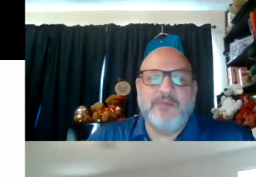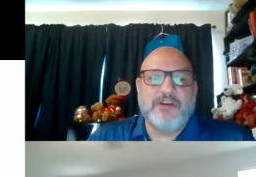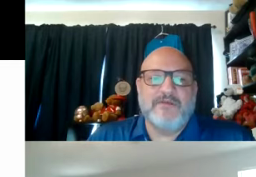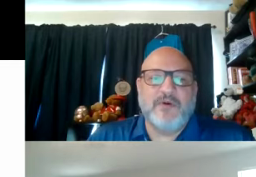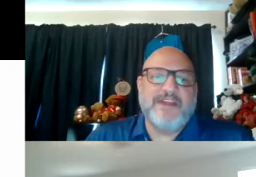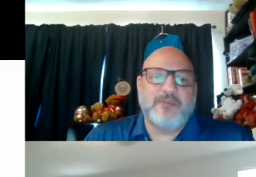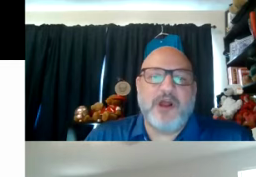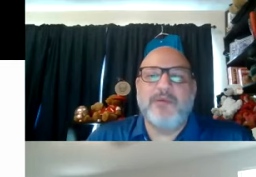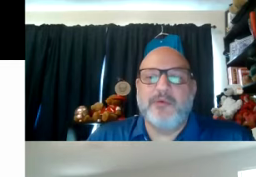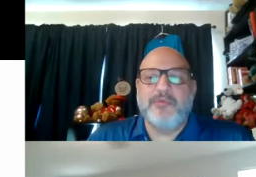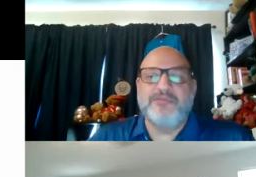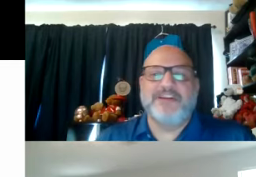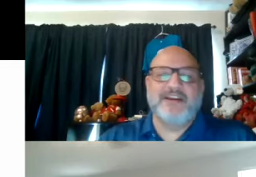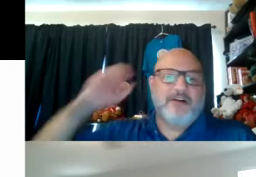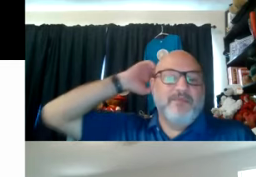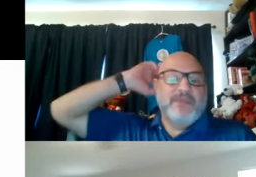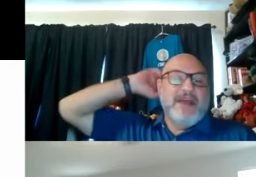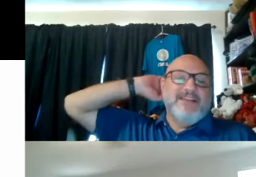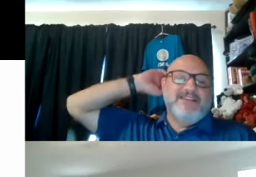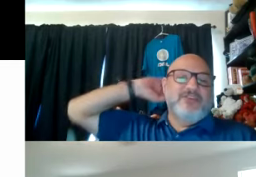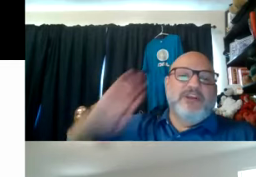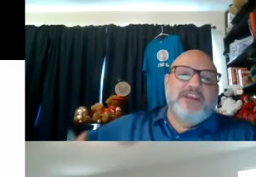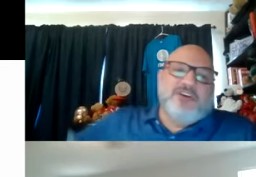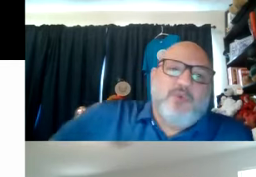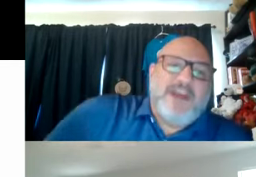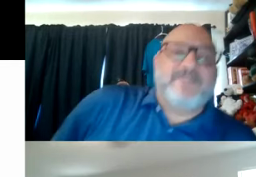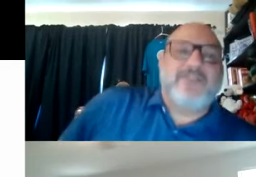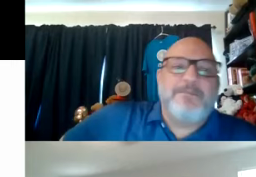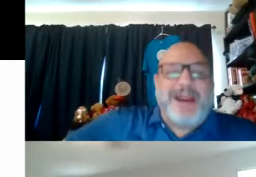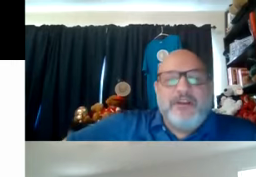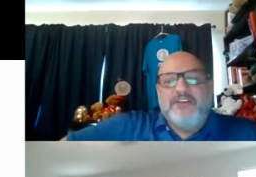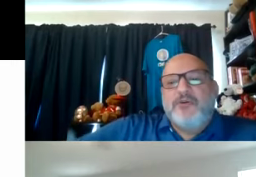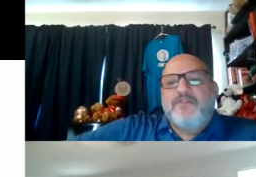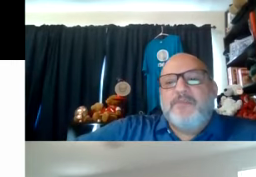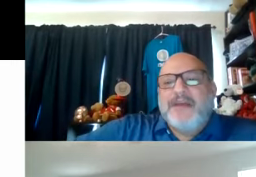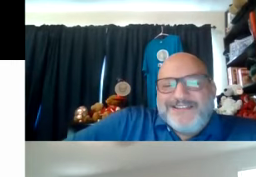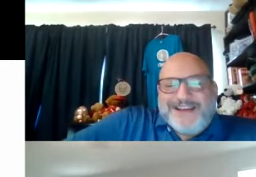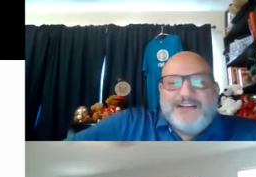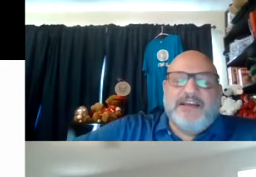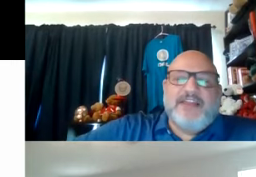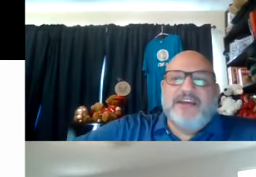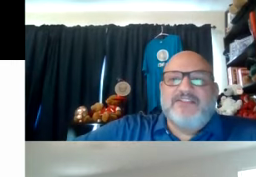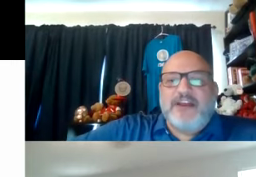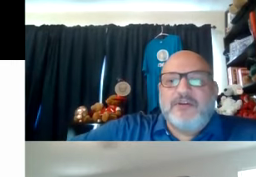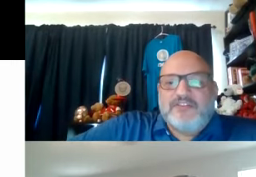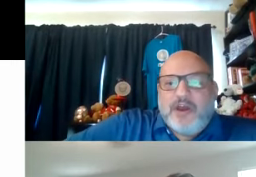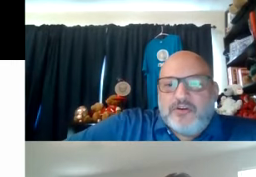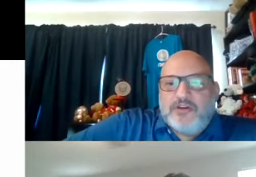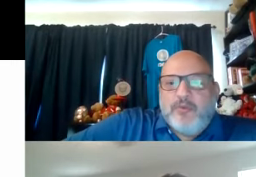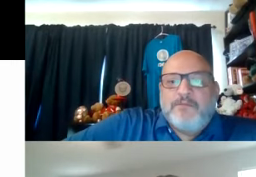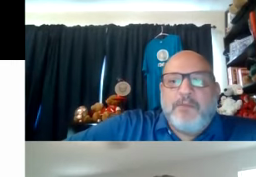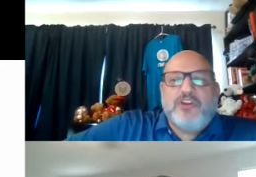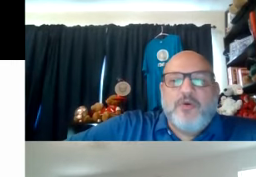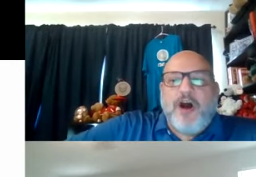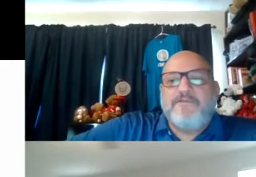answer I'm looking for, and that's probably what you would get here. This isn't really a good way of comparing the two of them. Technically, I think it's accurate, so